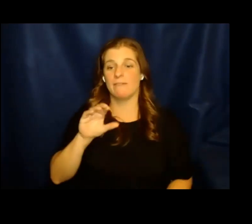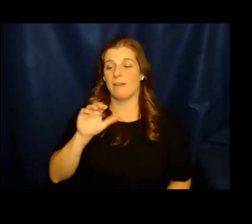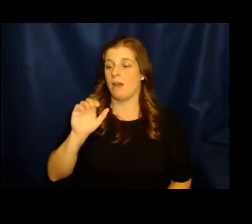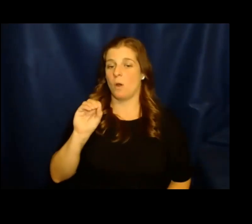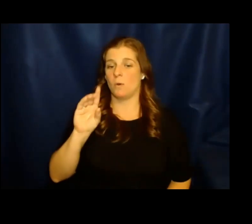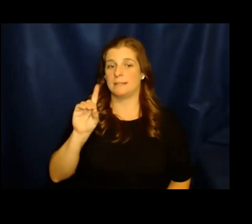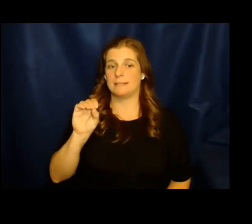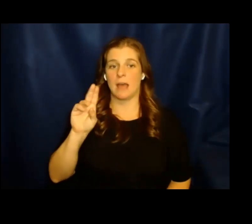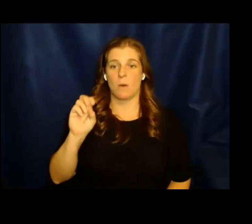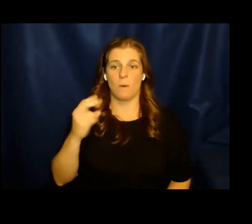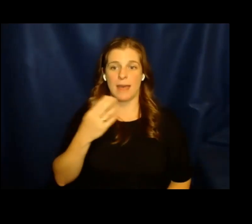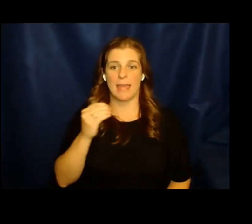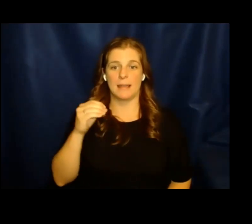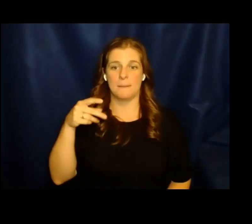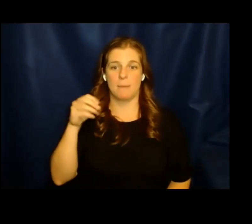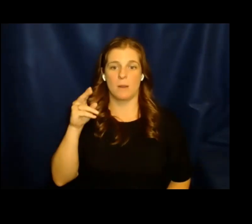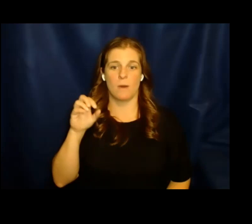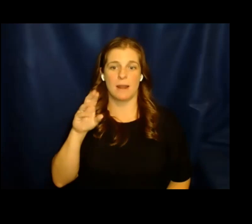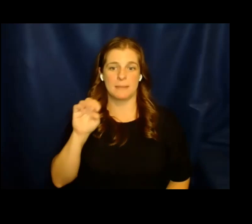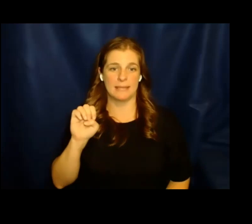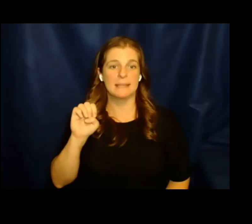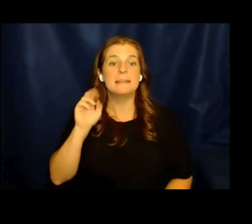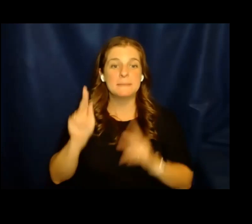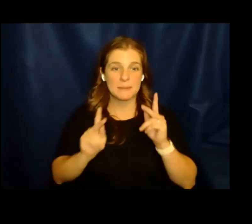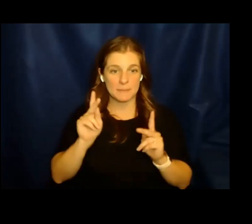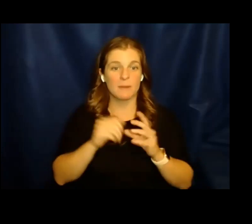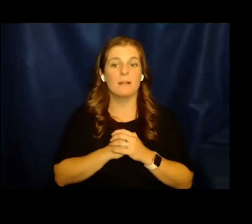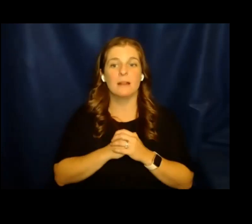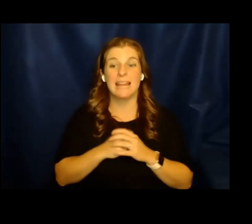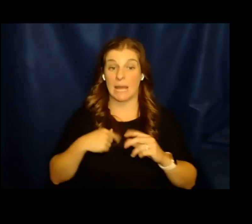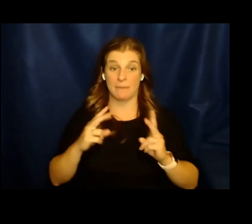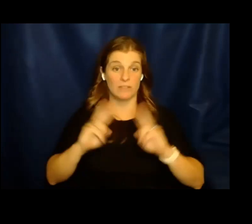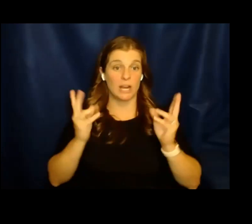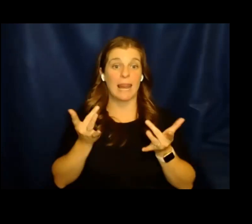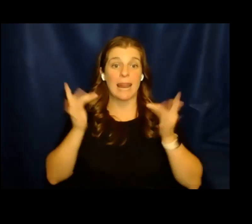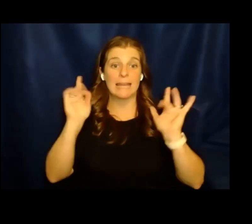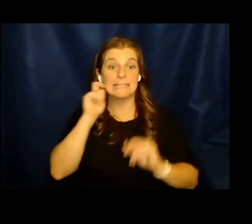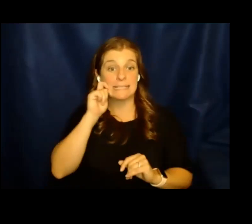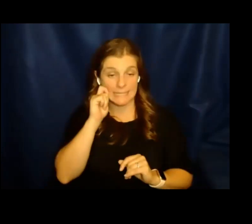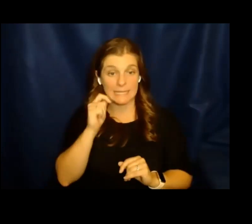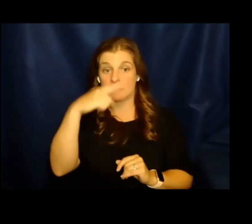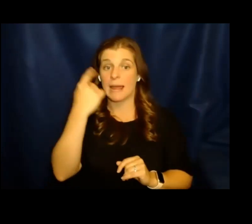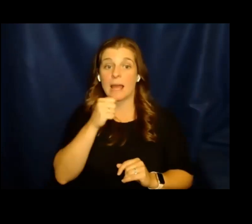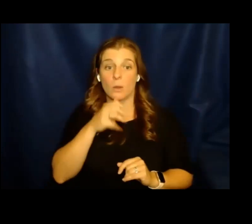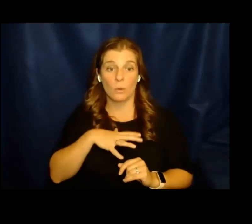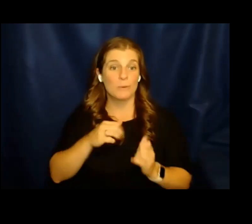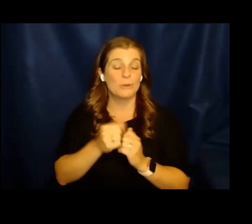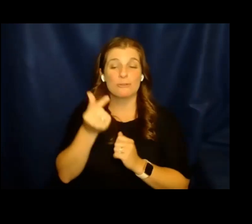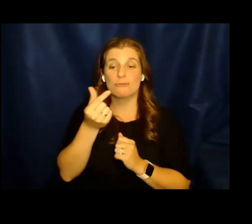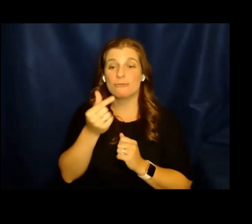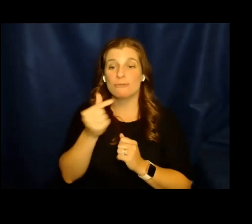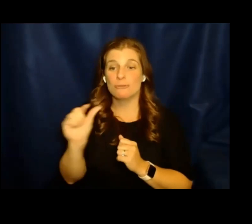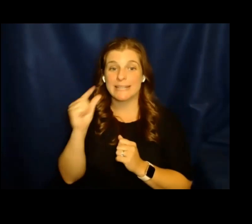and Potawatomi people. I am a very light-skinned Black woman with green eyes,